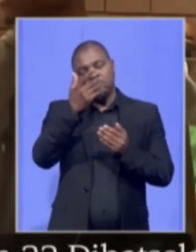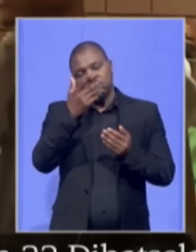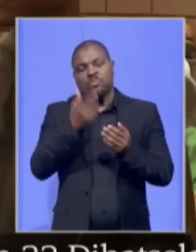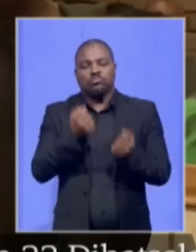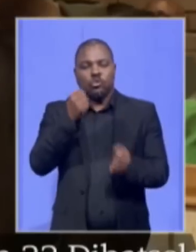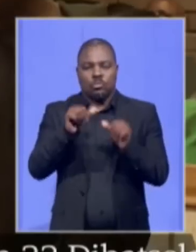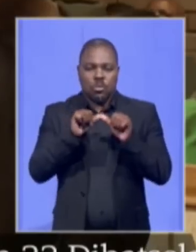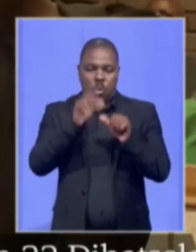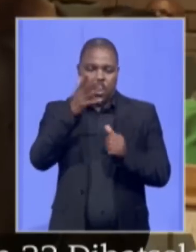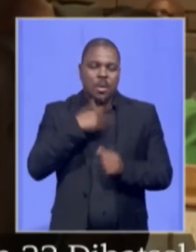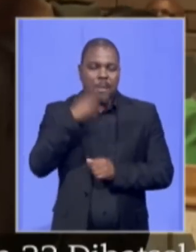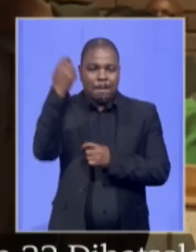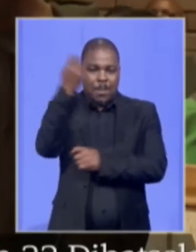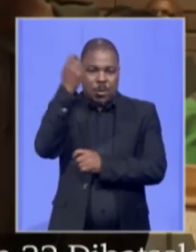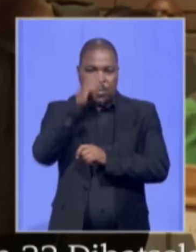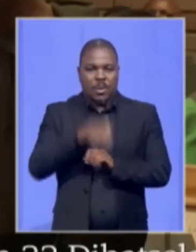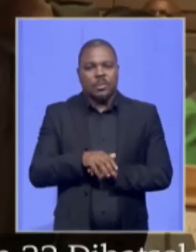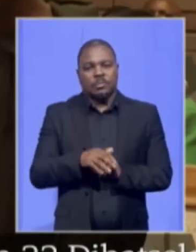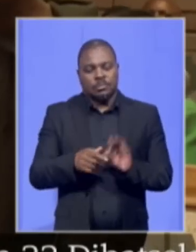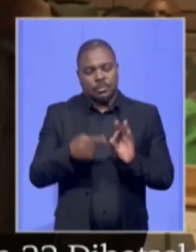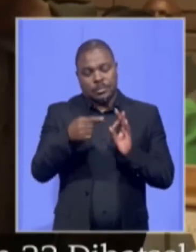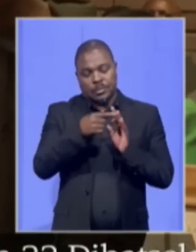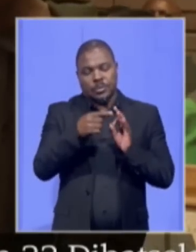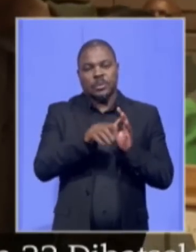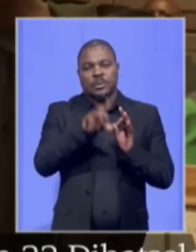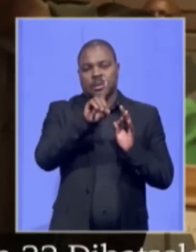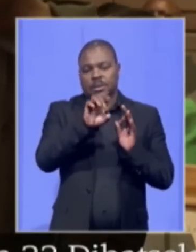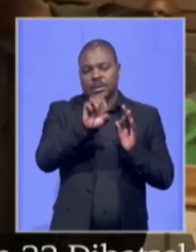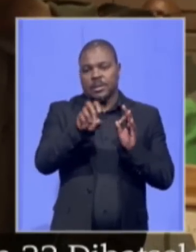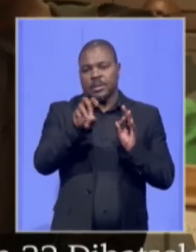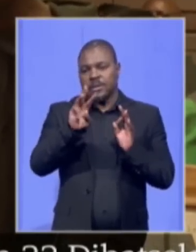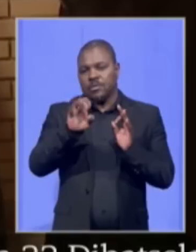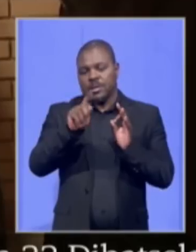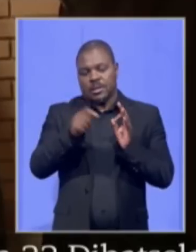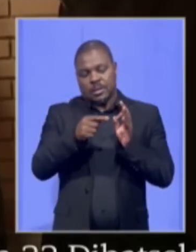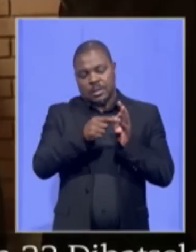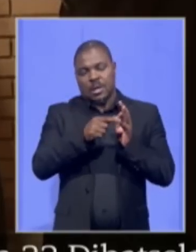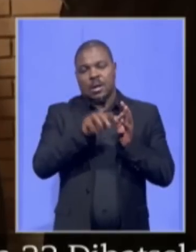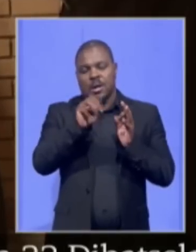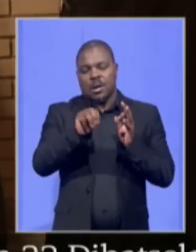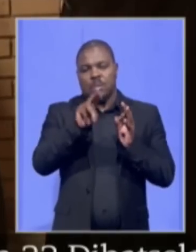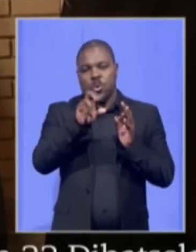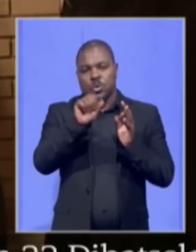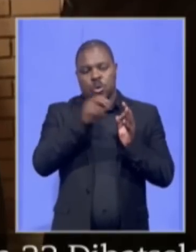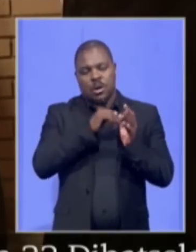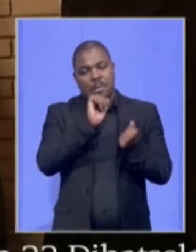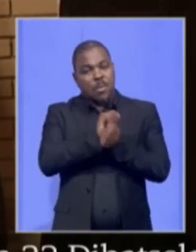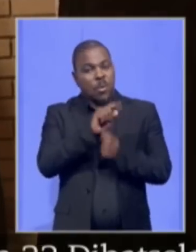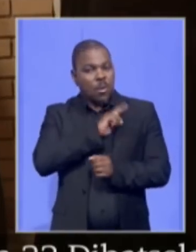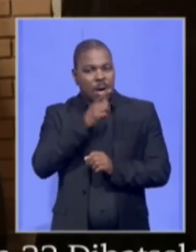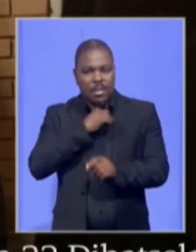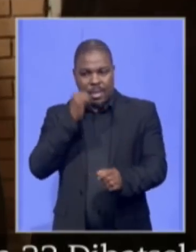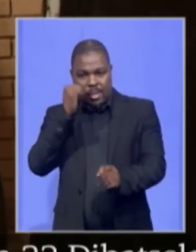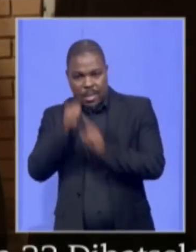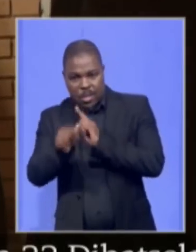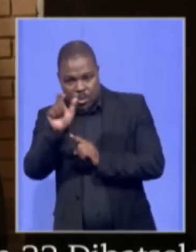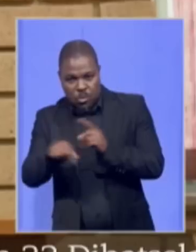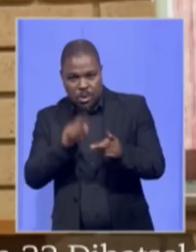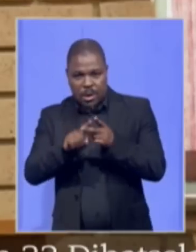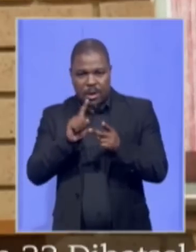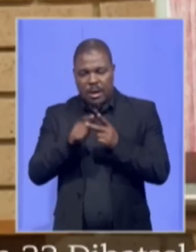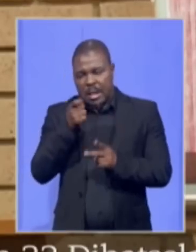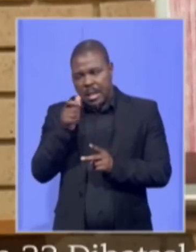Polokwane. Balatofadiwa Rudolf Divet le William Musora ba lebane ke ditatofatso tsa polao le maiteko a polao. Balatofadiwa ka